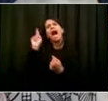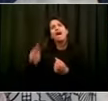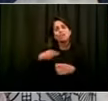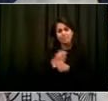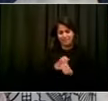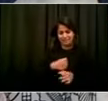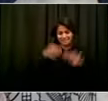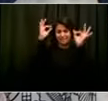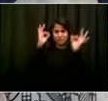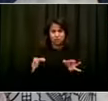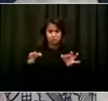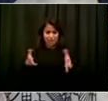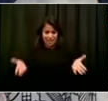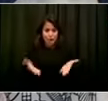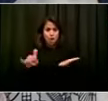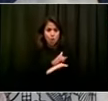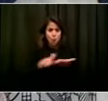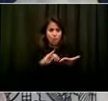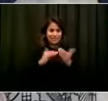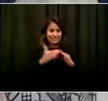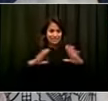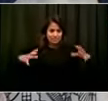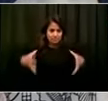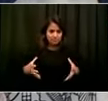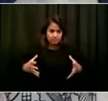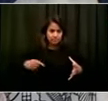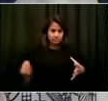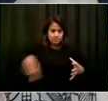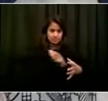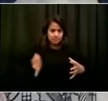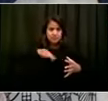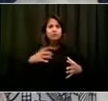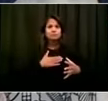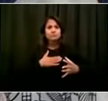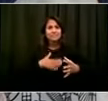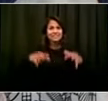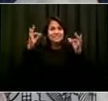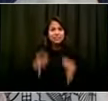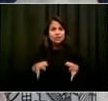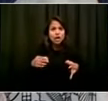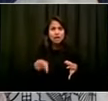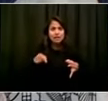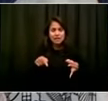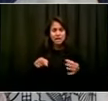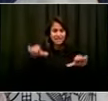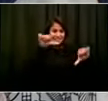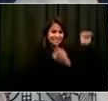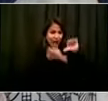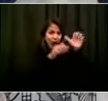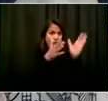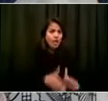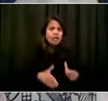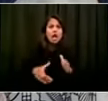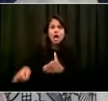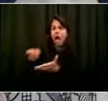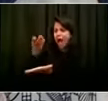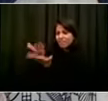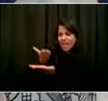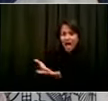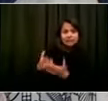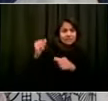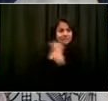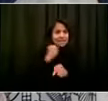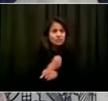data, based on the science, based on the views of our healthcare leadership who have been fighting all the way through this crisis and so